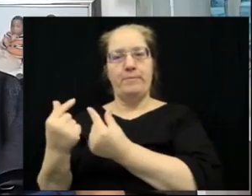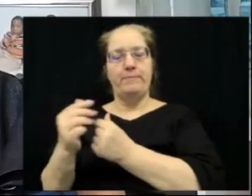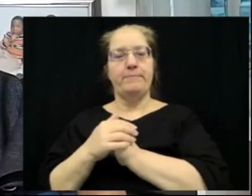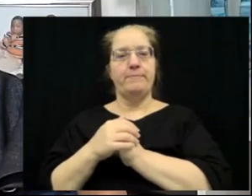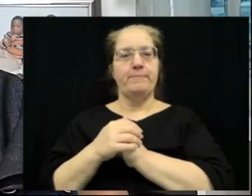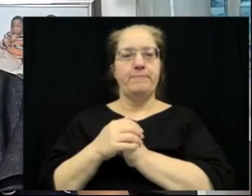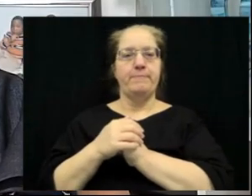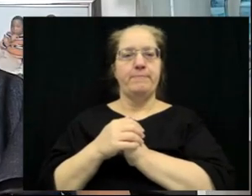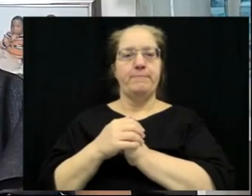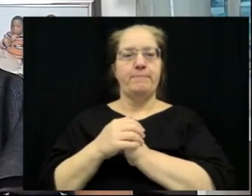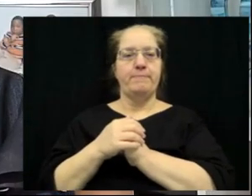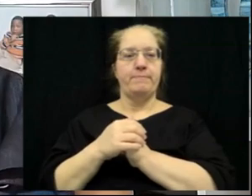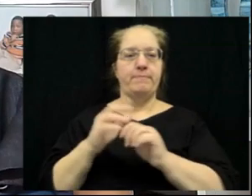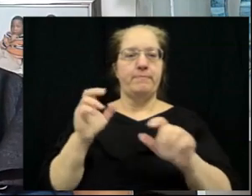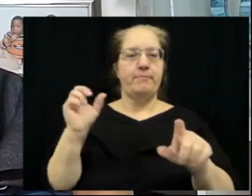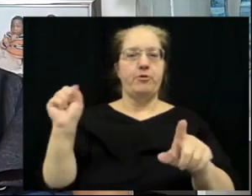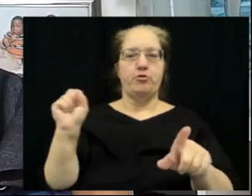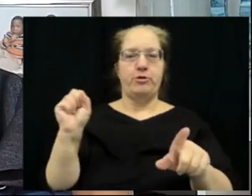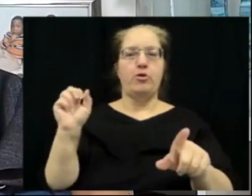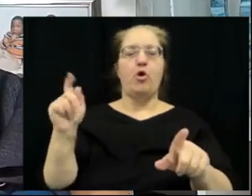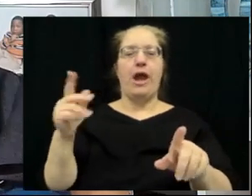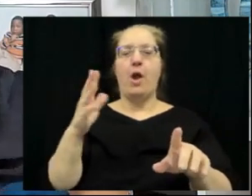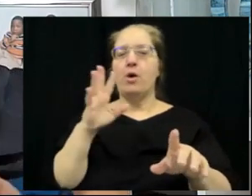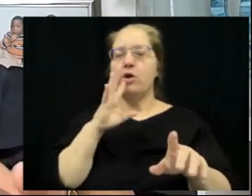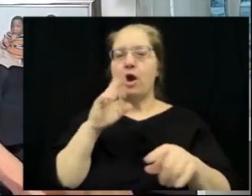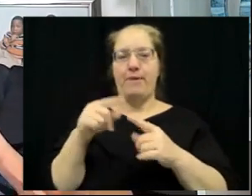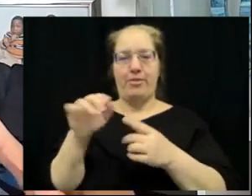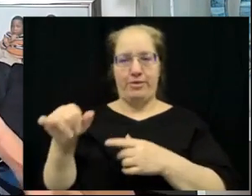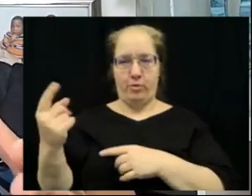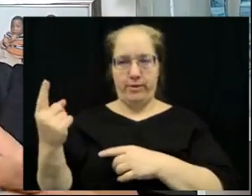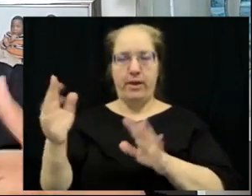Okay, I want to take this one because what I want to really say,